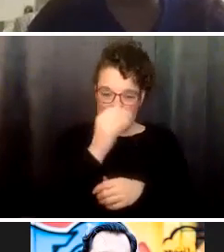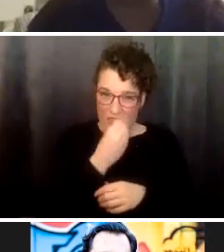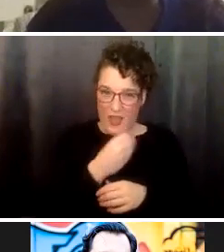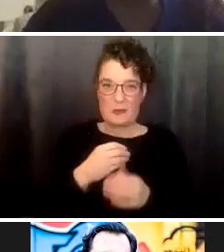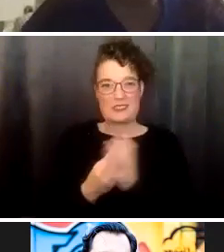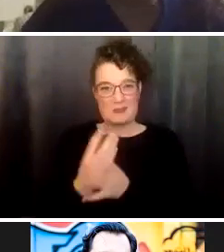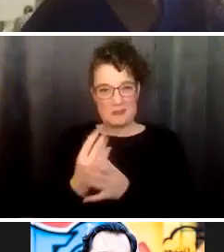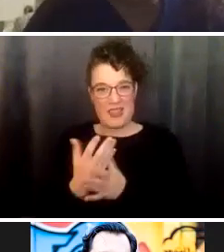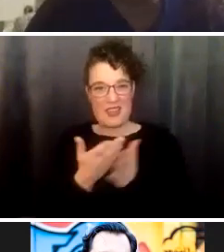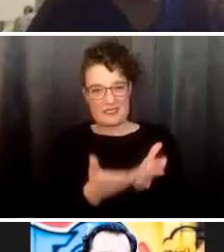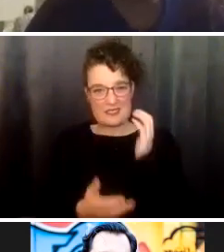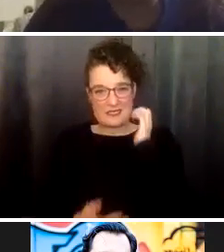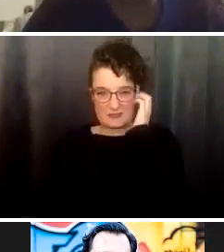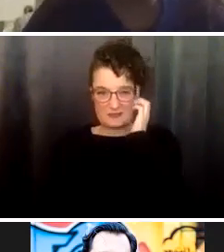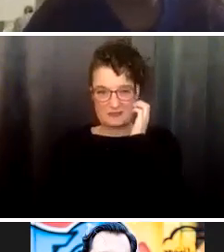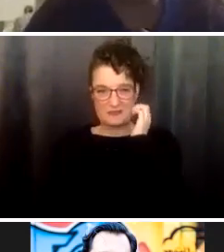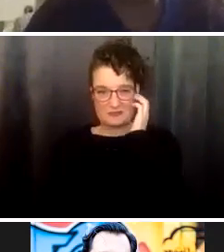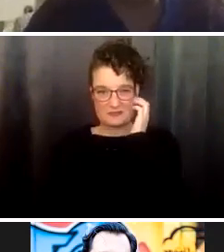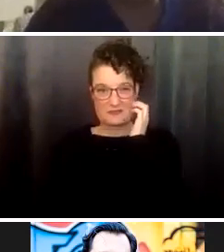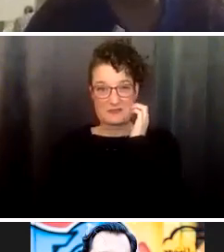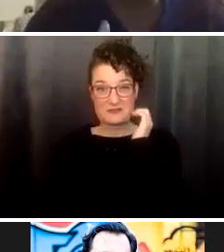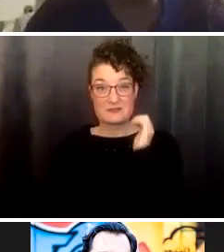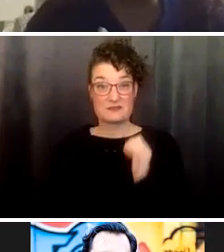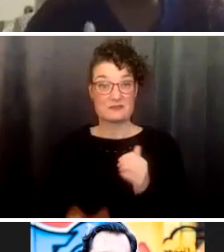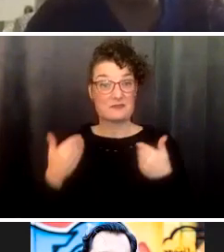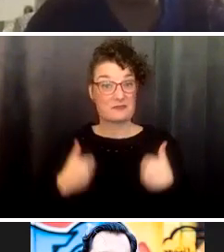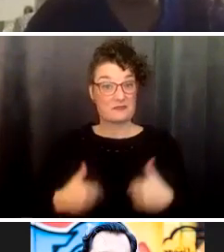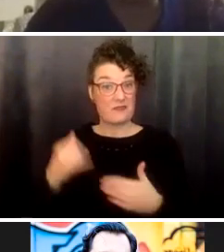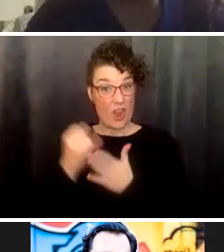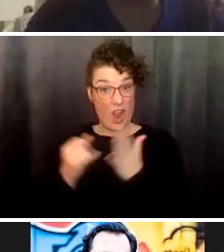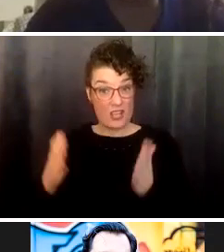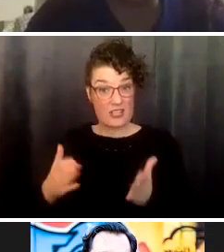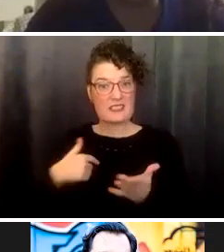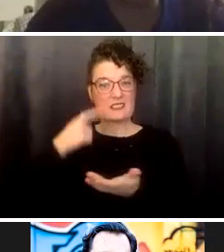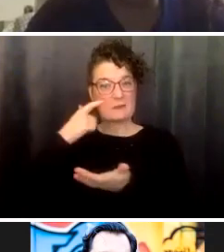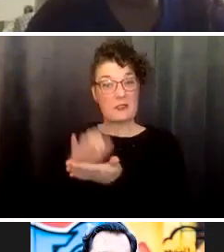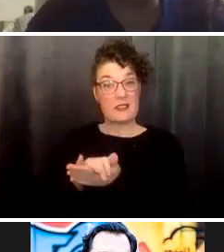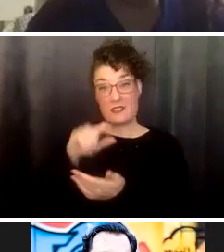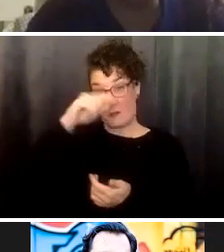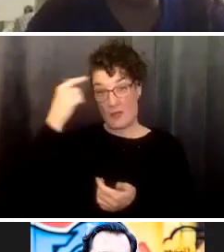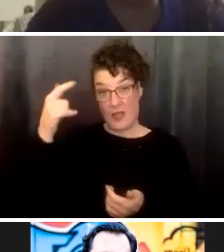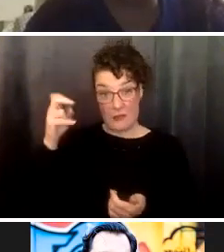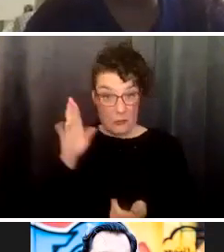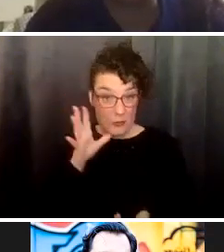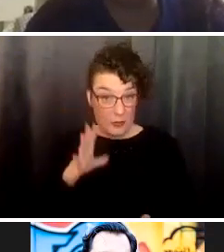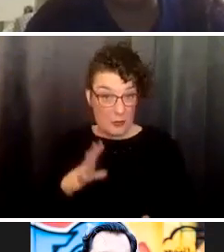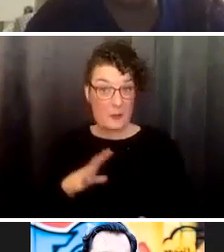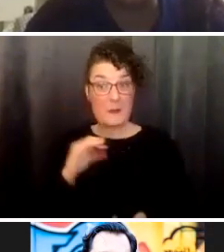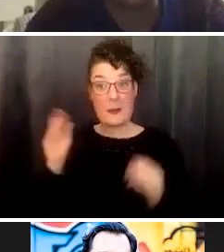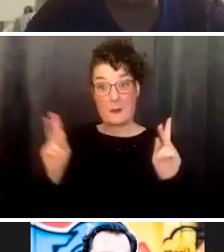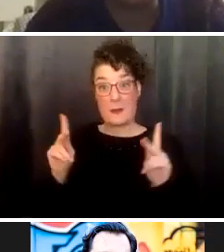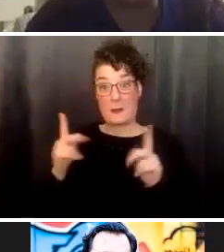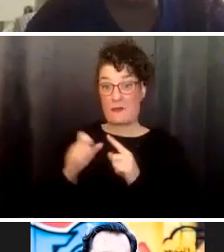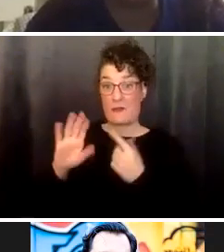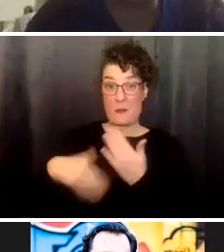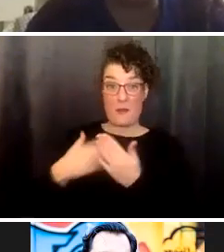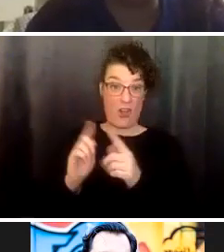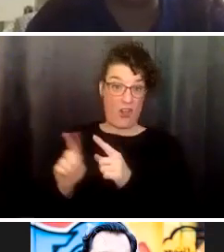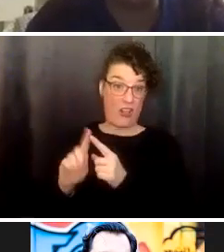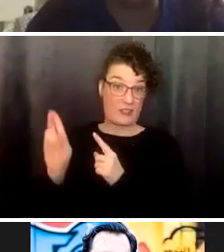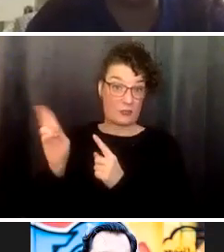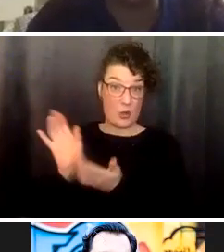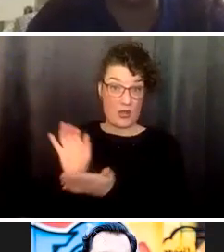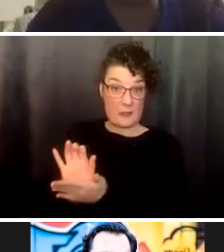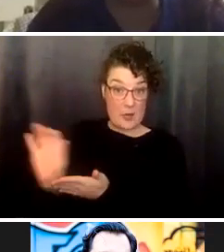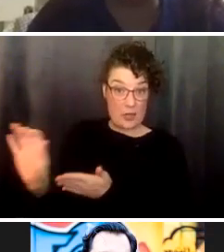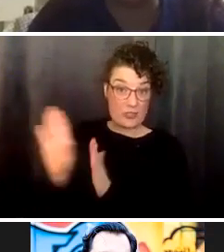carving. And as an artist, I believe that Black queer women and people of all historically marginalized backgrounds deserve